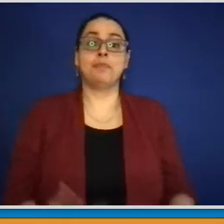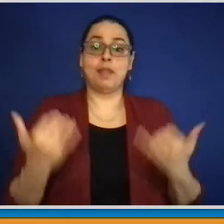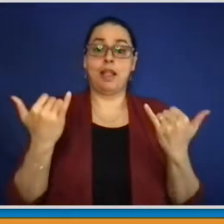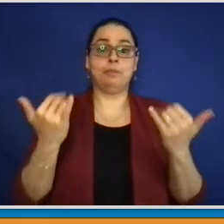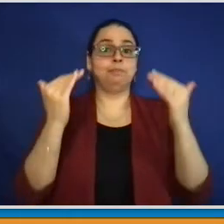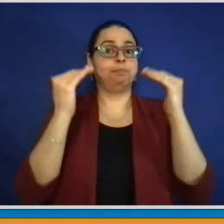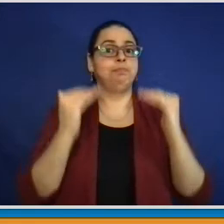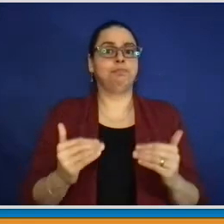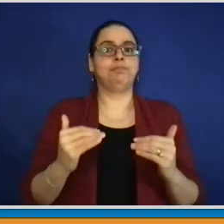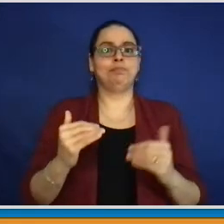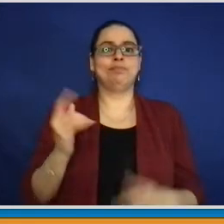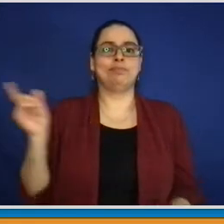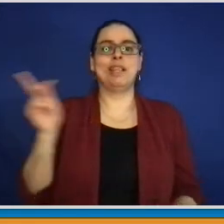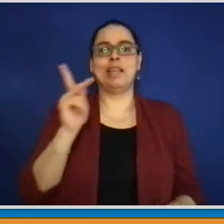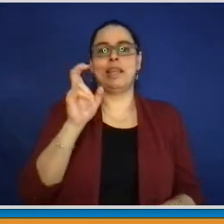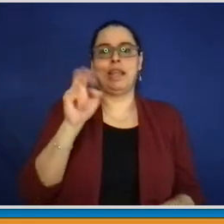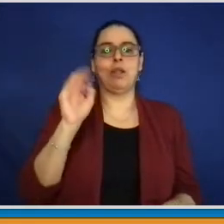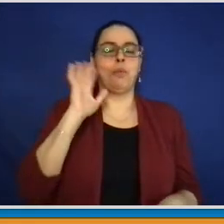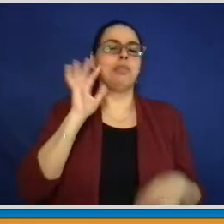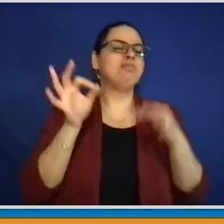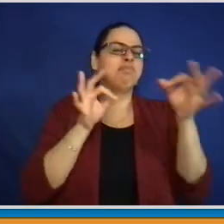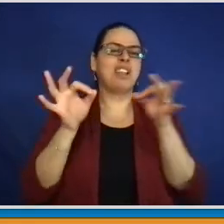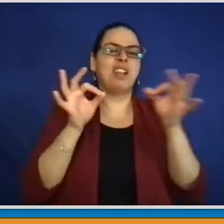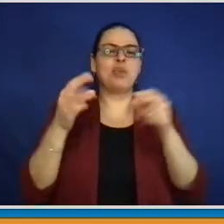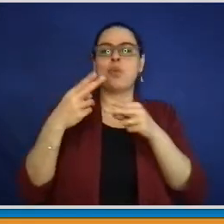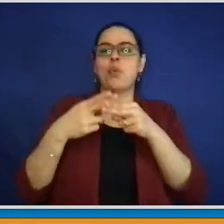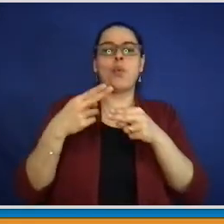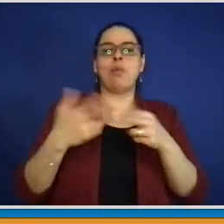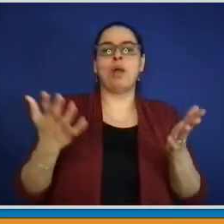as they make their way around the county. Ken?